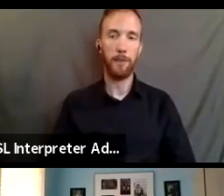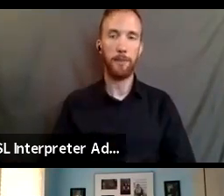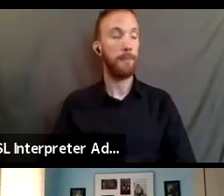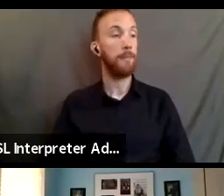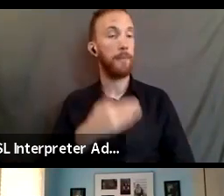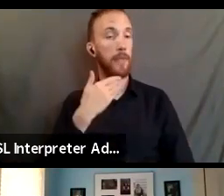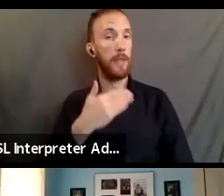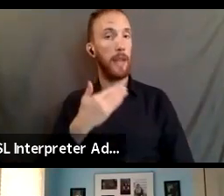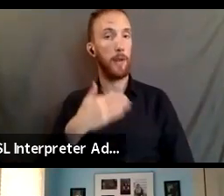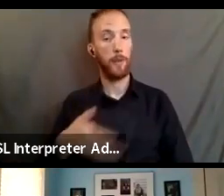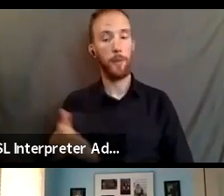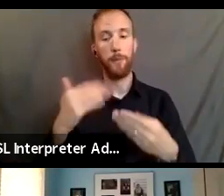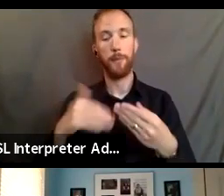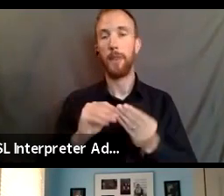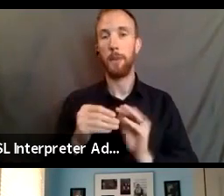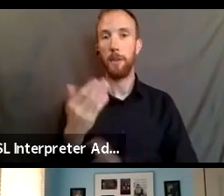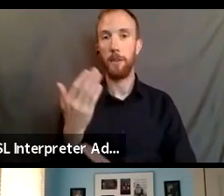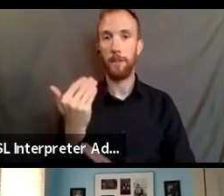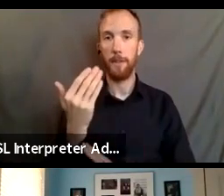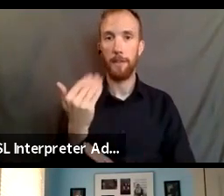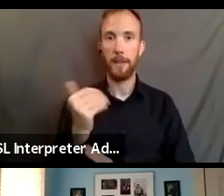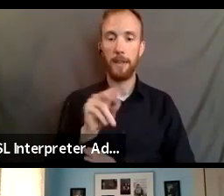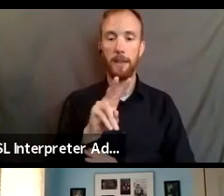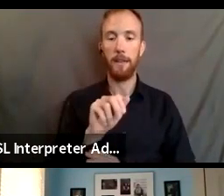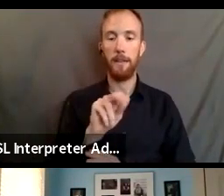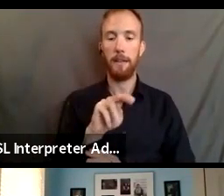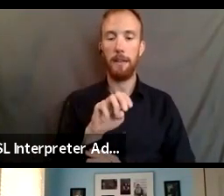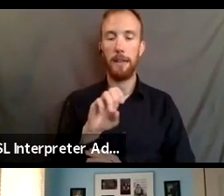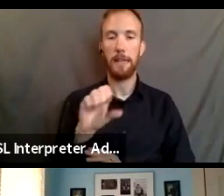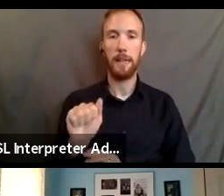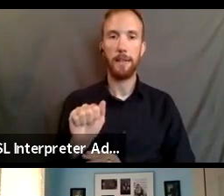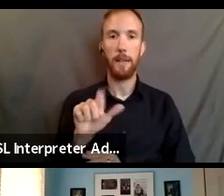mr president speaker 15 please vanessa lopez